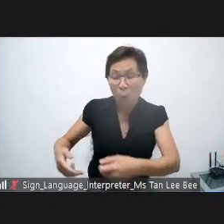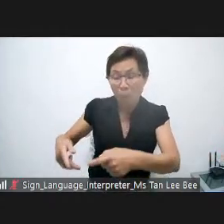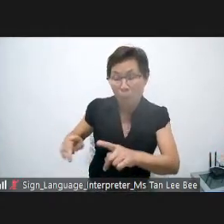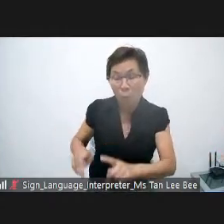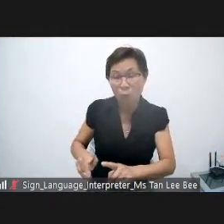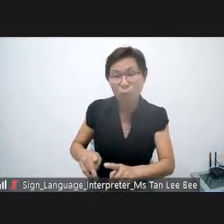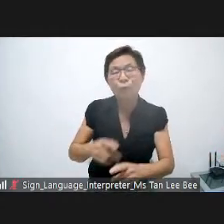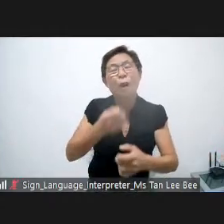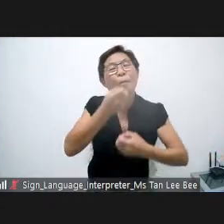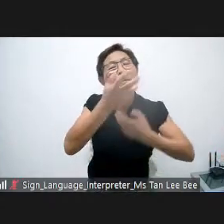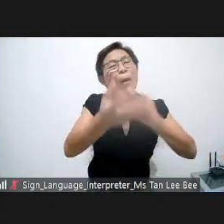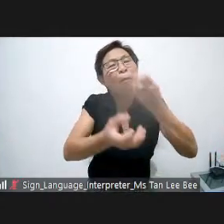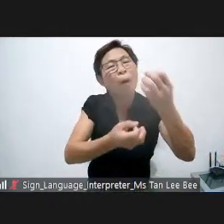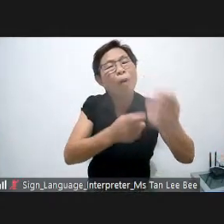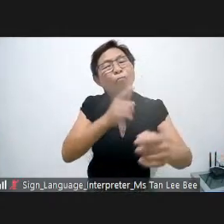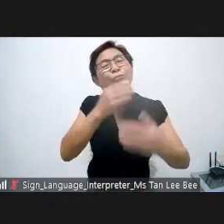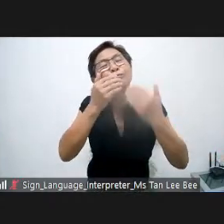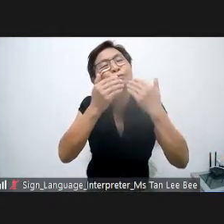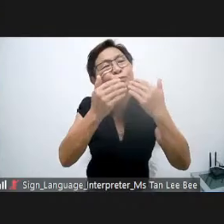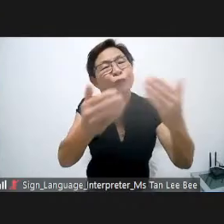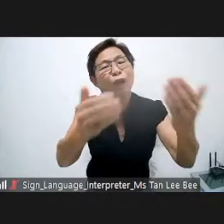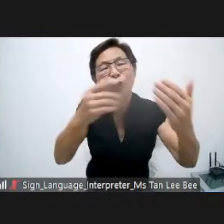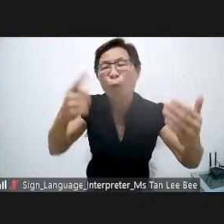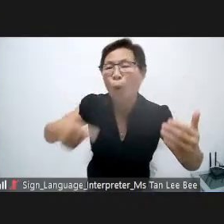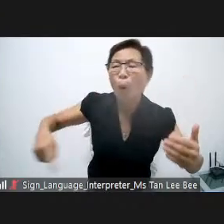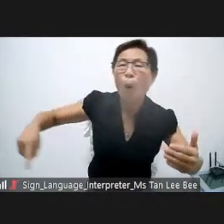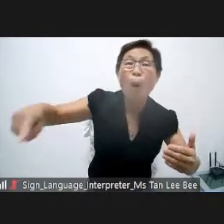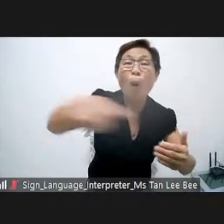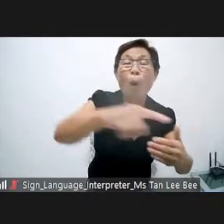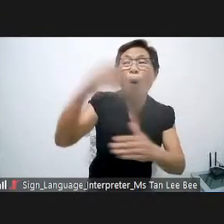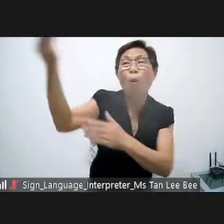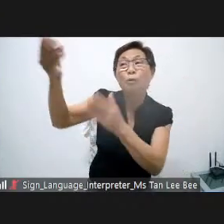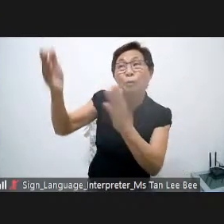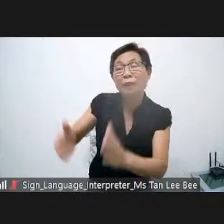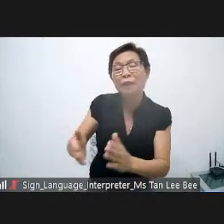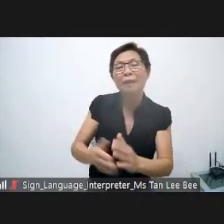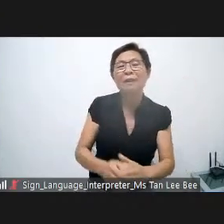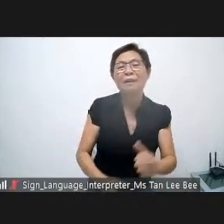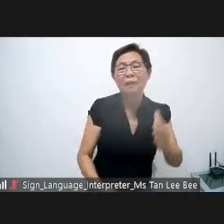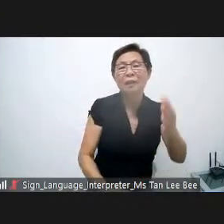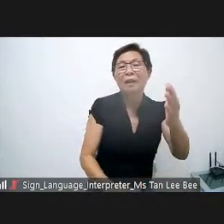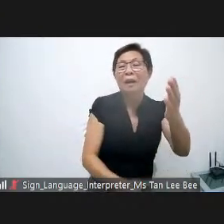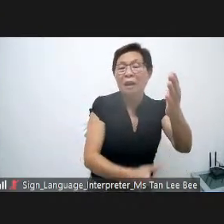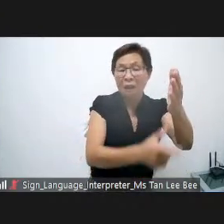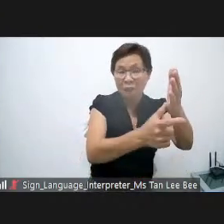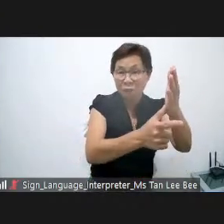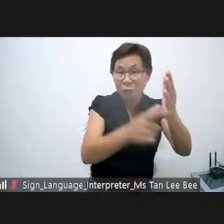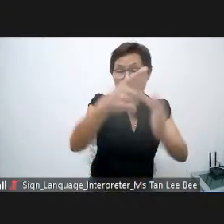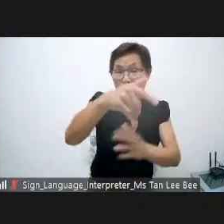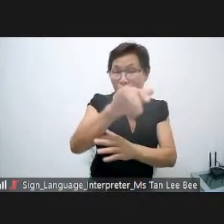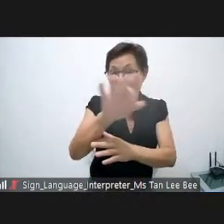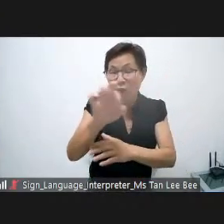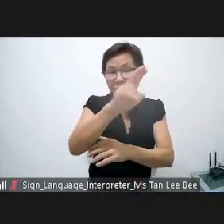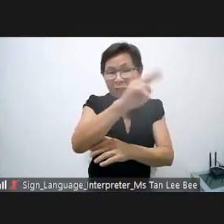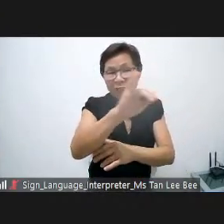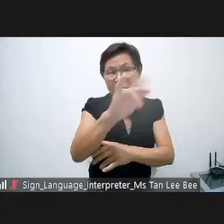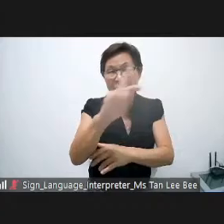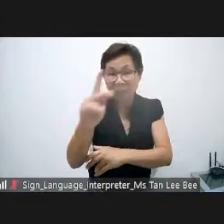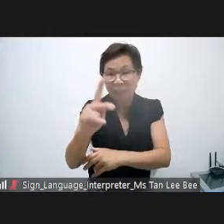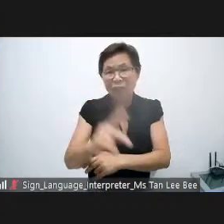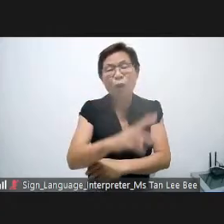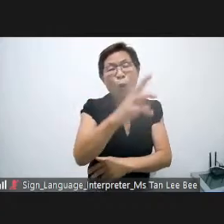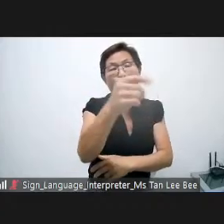to express my gratitude to all speakers, Associate Professor Dr. Nick Hishamuddin, Mr.